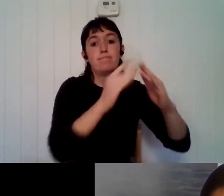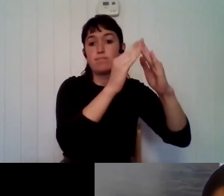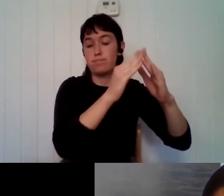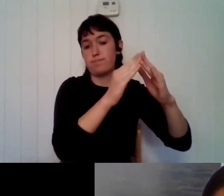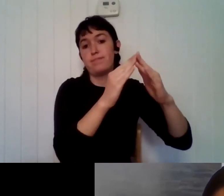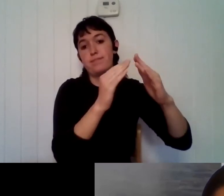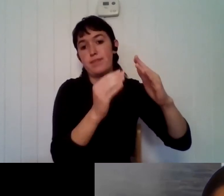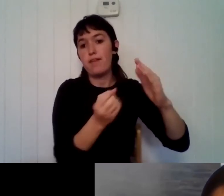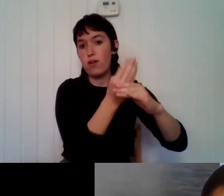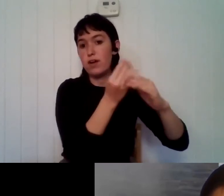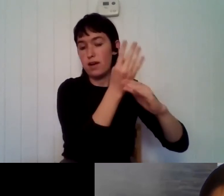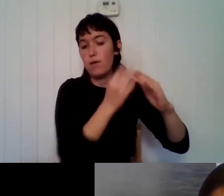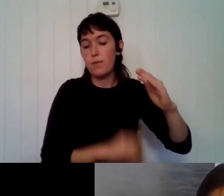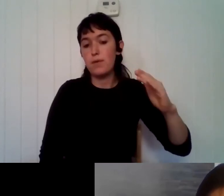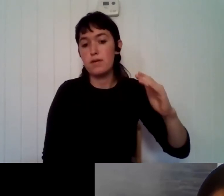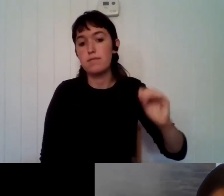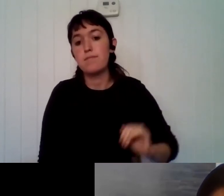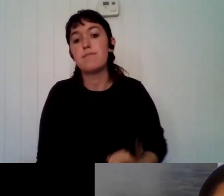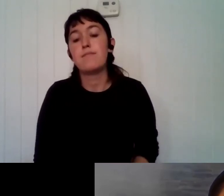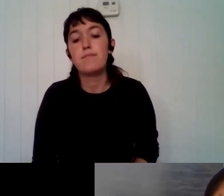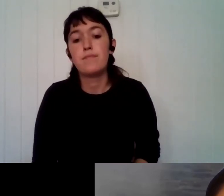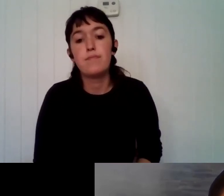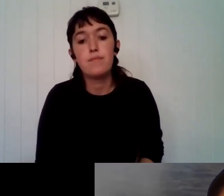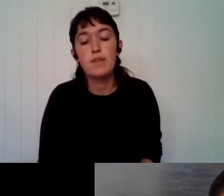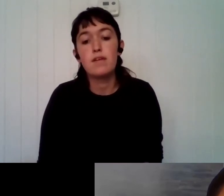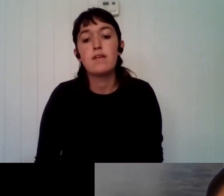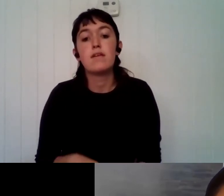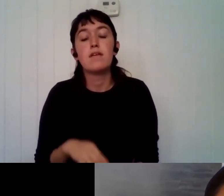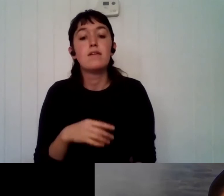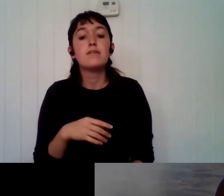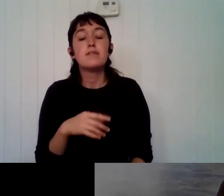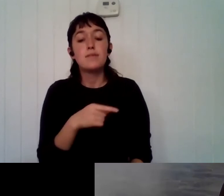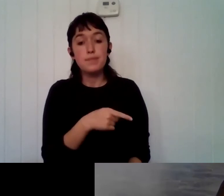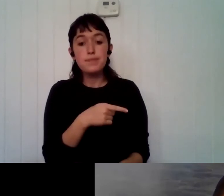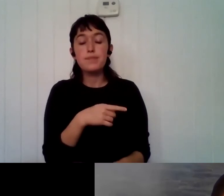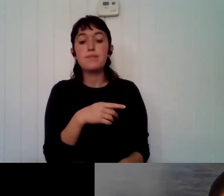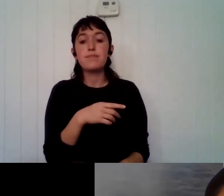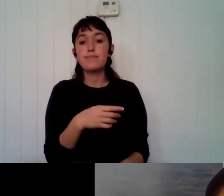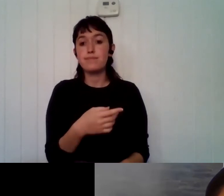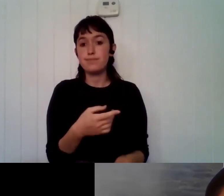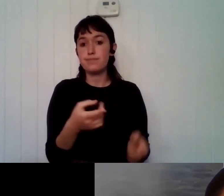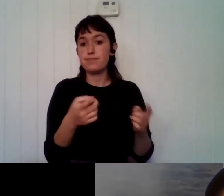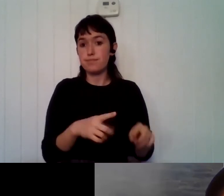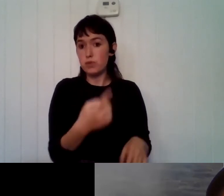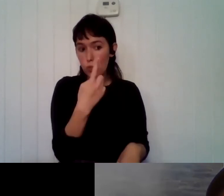farmer's land, actually, suddenly he started to see that there were cracks in the ground and hot gases coming from